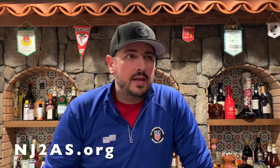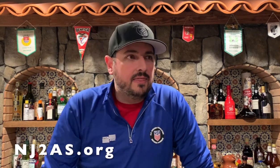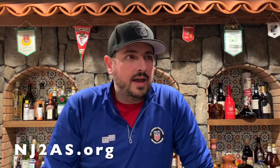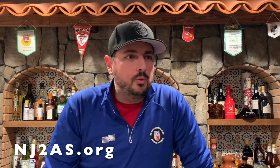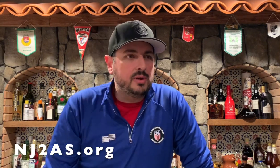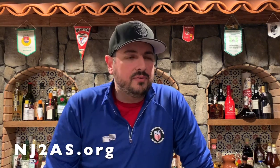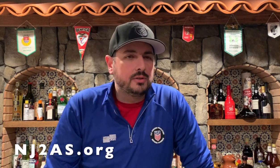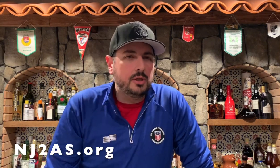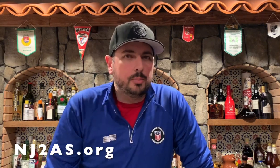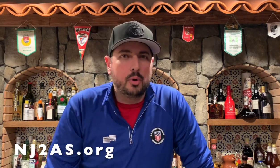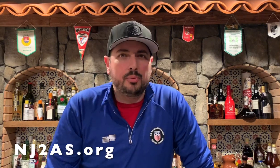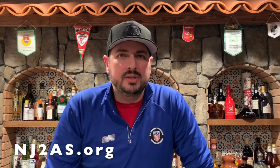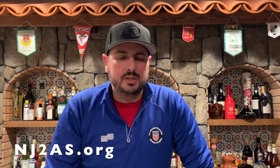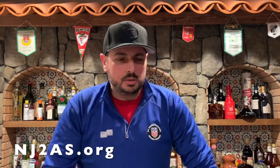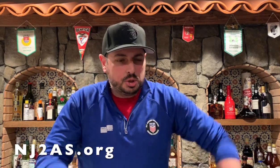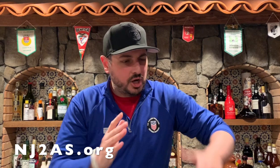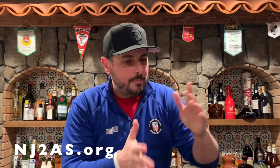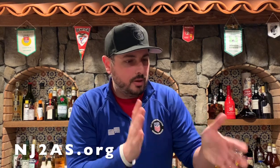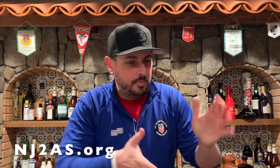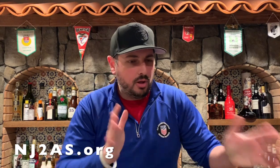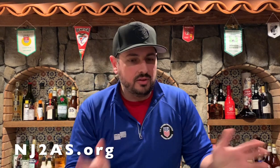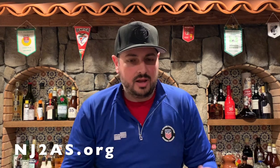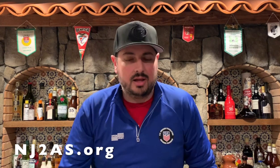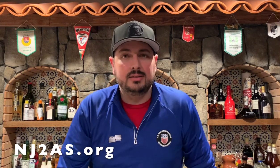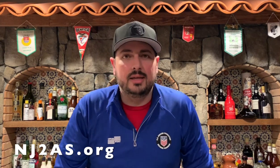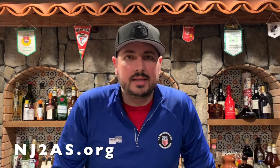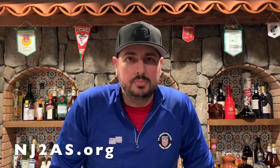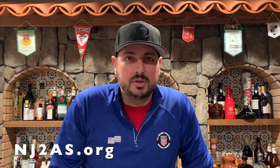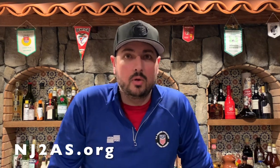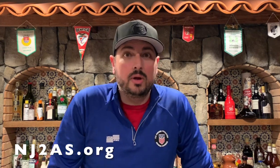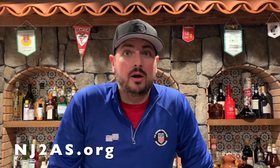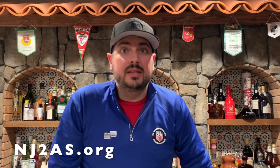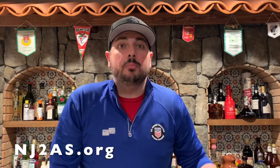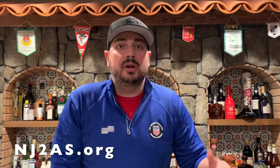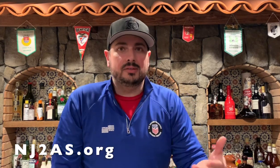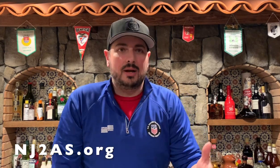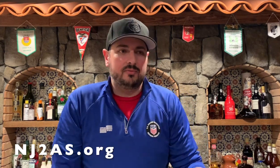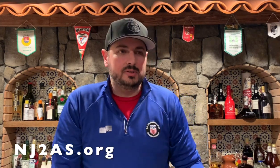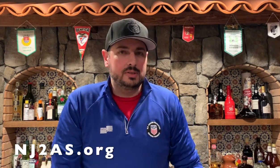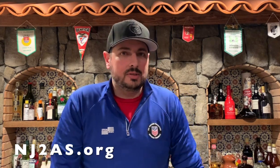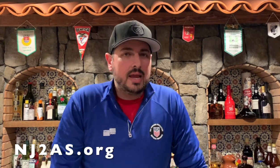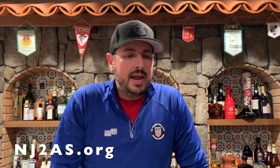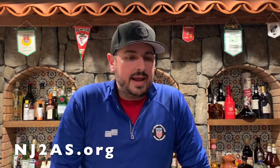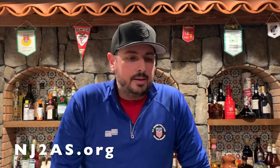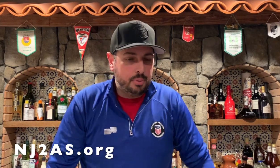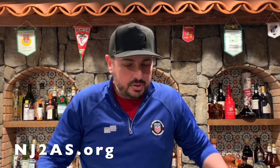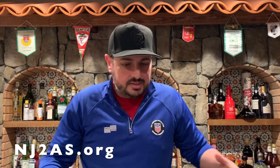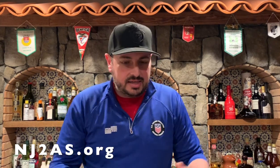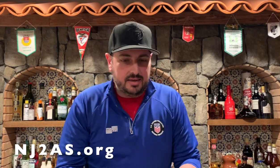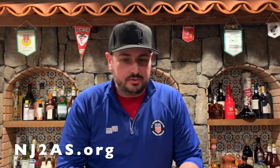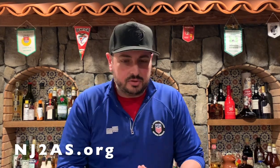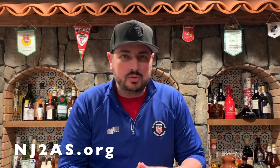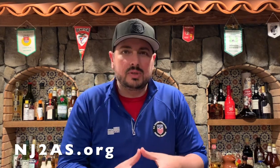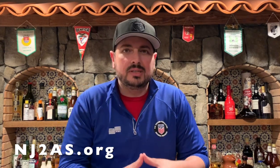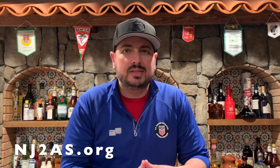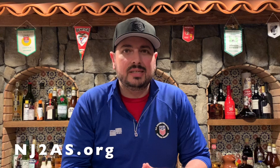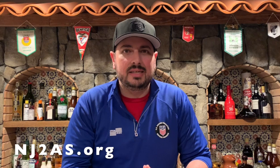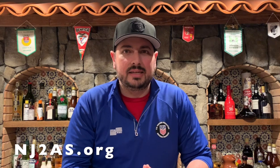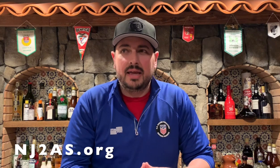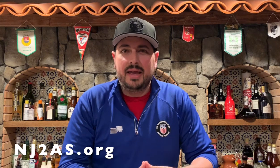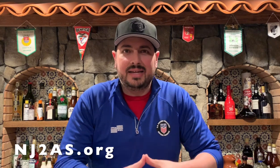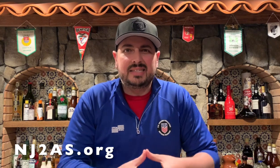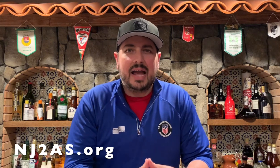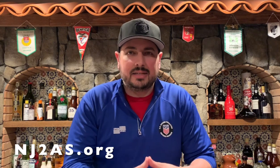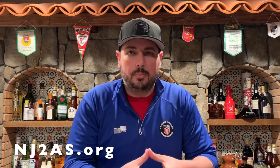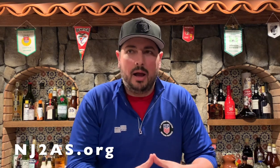controversy that we felt it appropriate to chop up all the content that's been going on at the press conferences and put it together so you can see